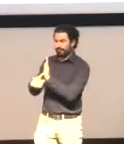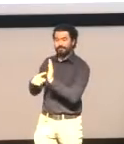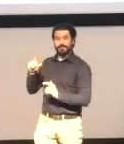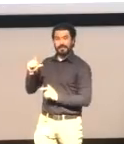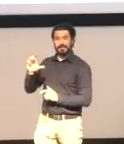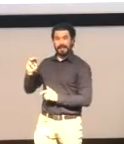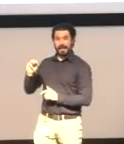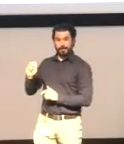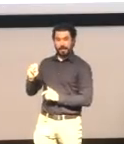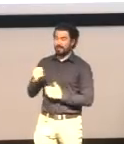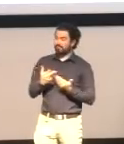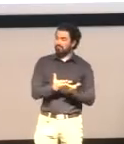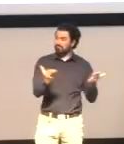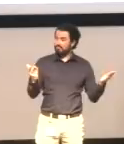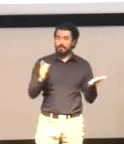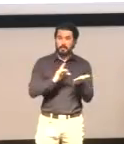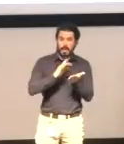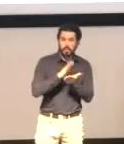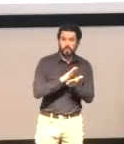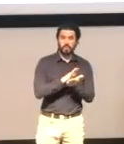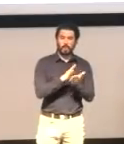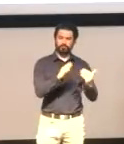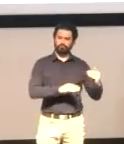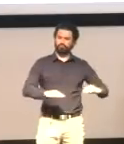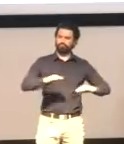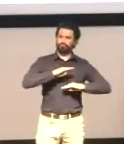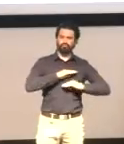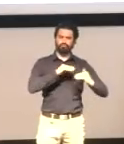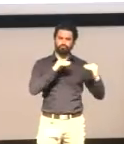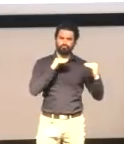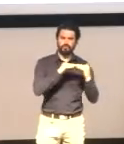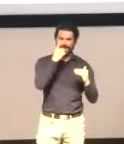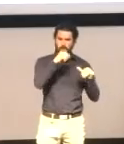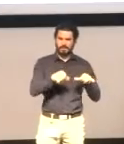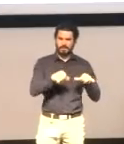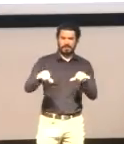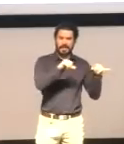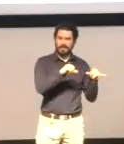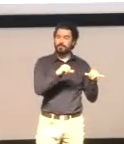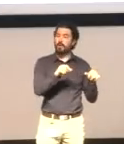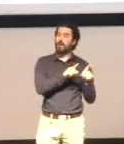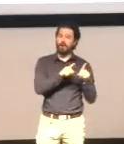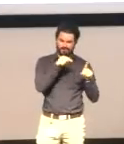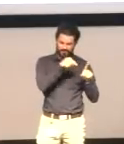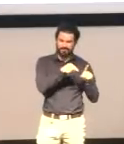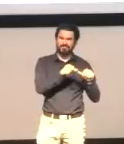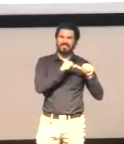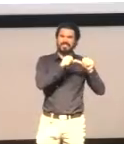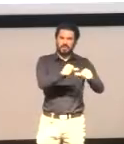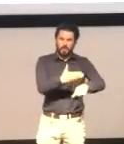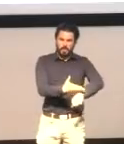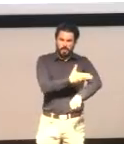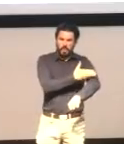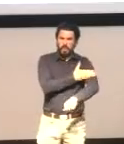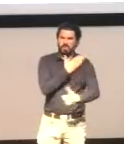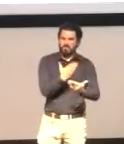met reaccreditation standards, but continues to improve itself in a quest to be better.